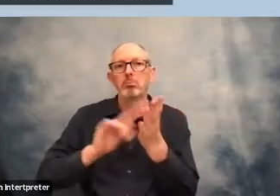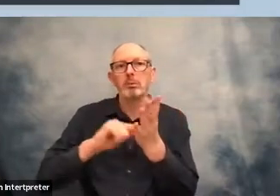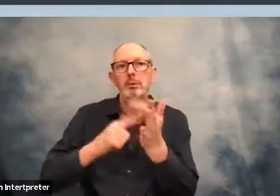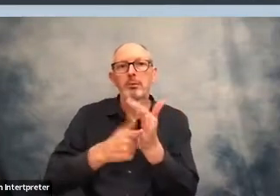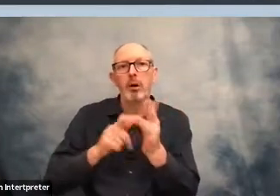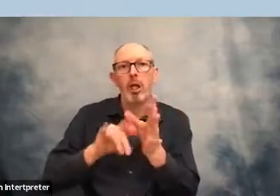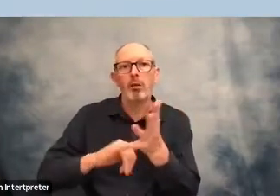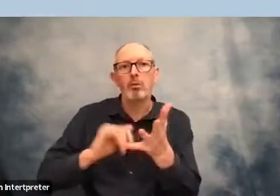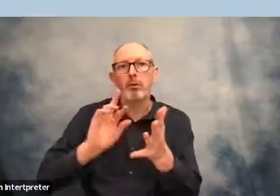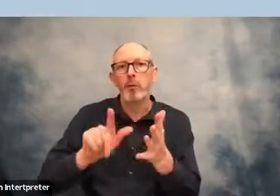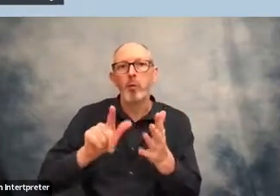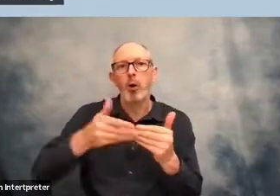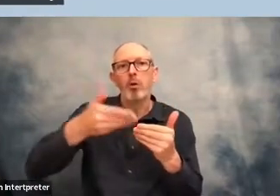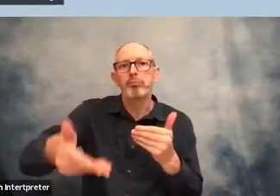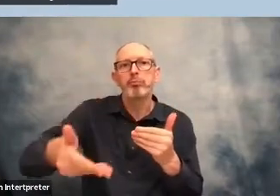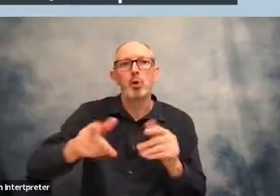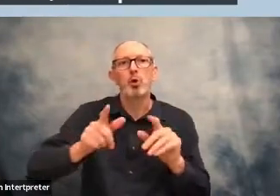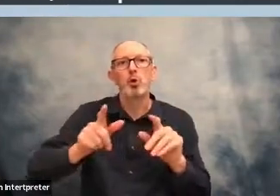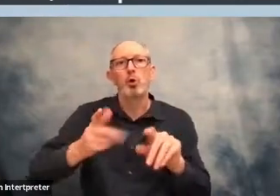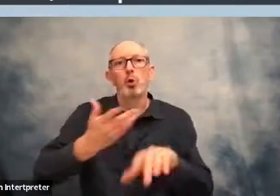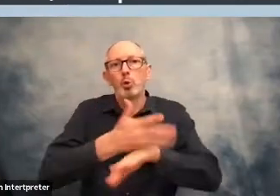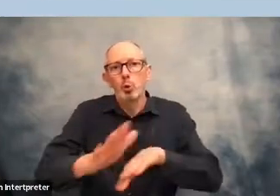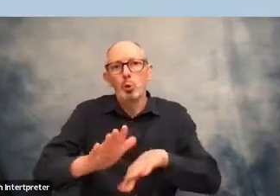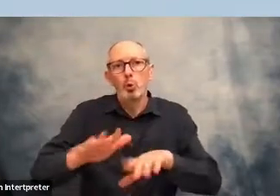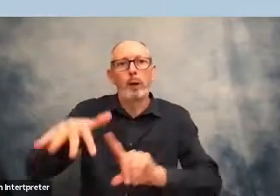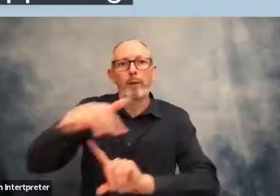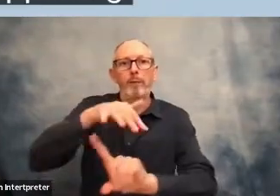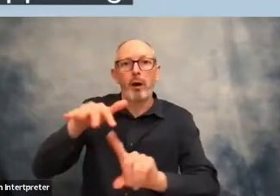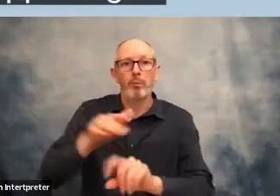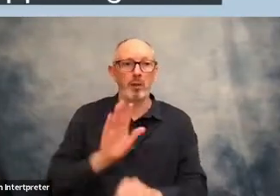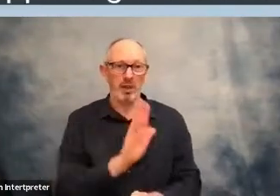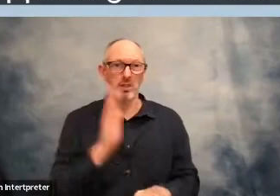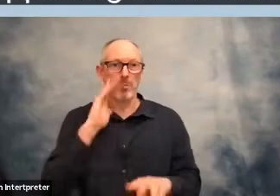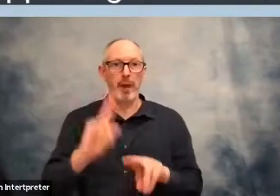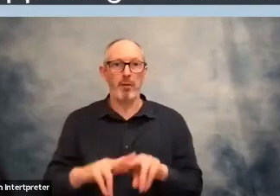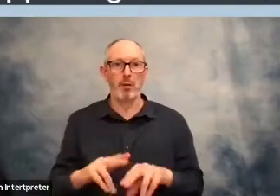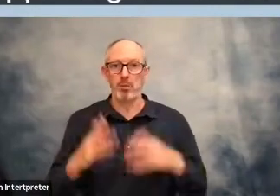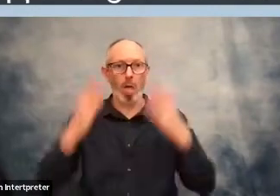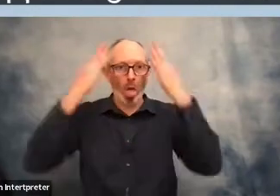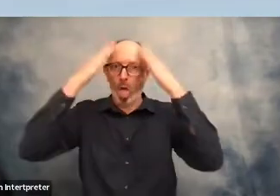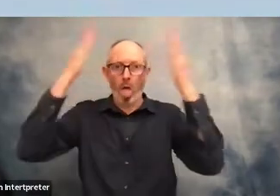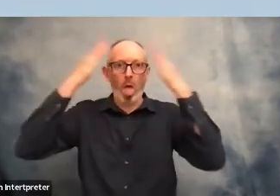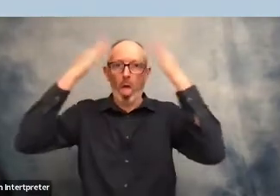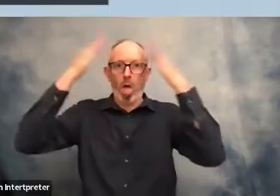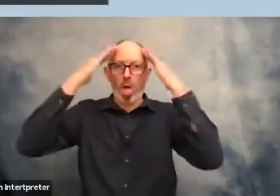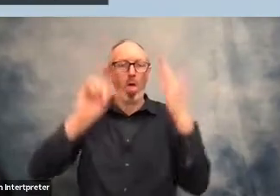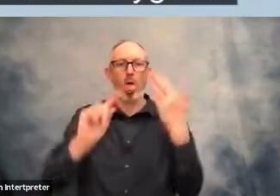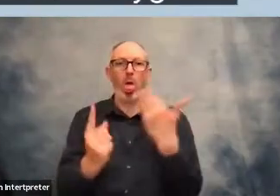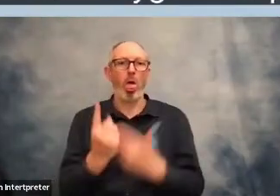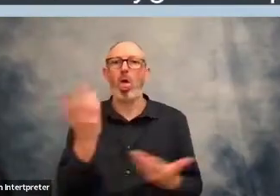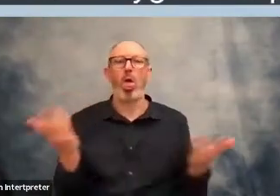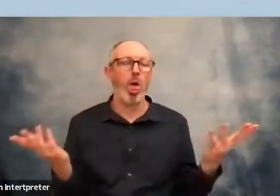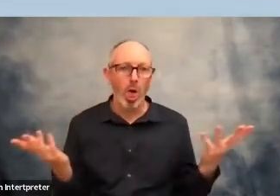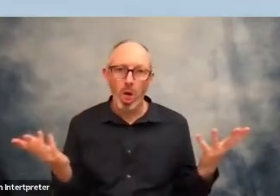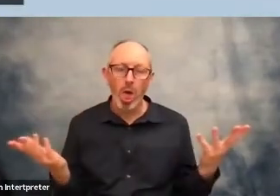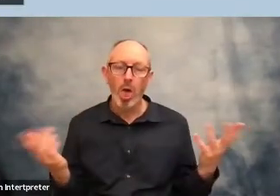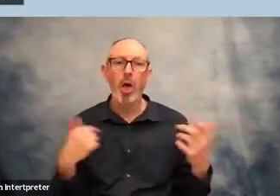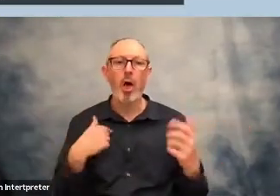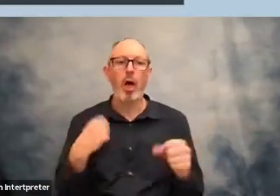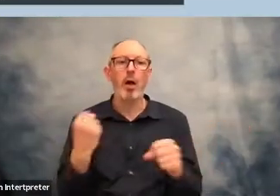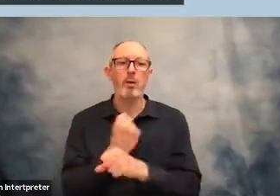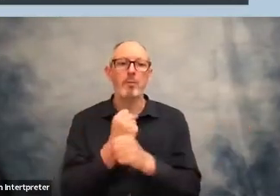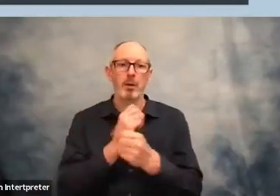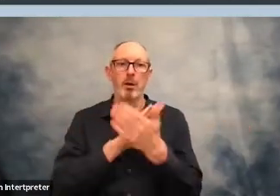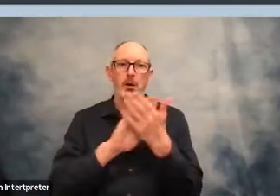environments. And lastly, despite good efforts, his parents had no idea what was happening in the center. And that's why I created Hygiene Hippie. It combines